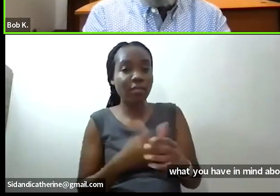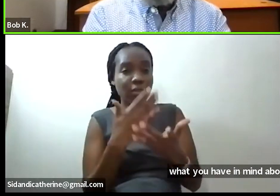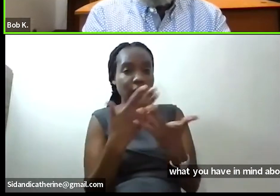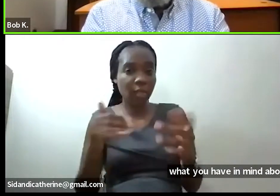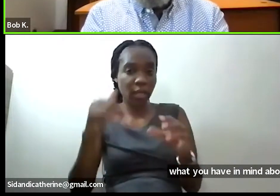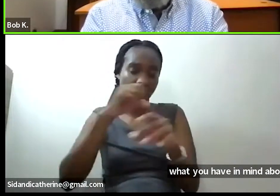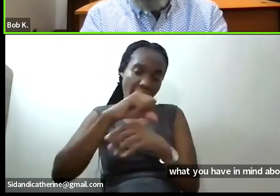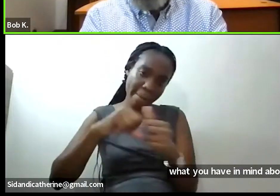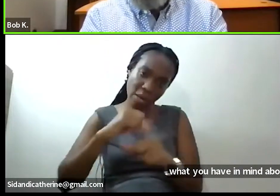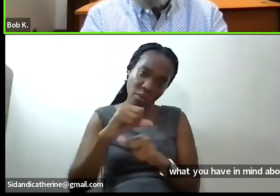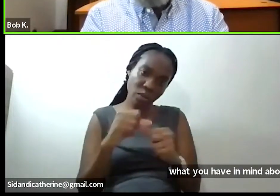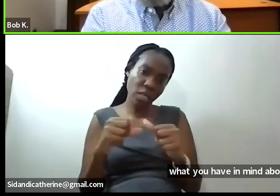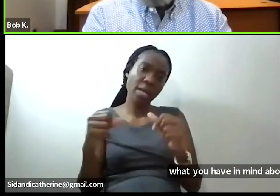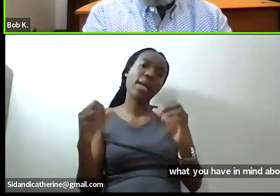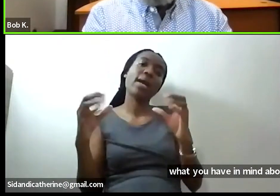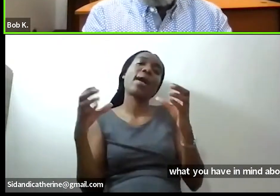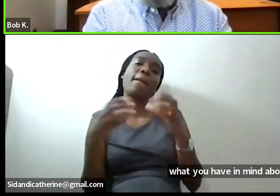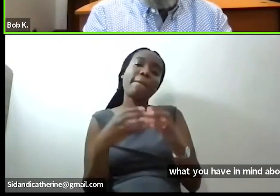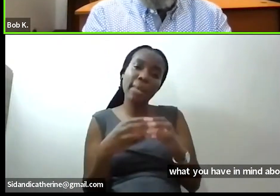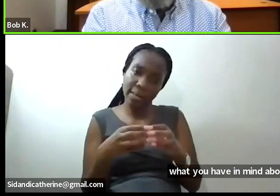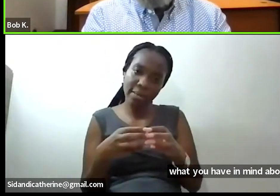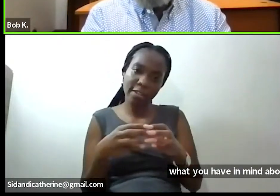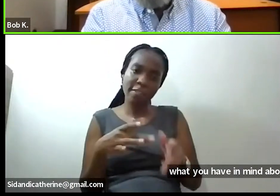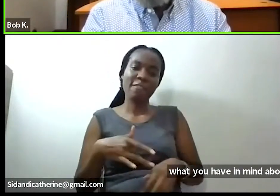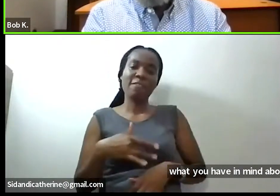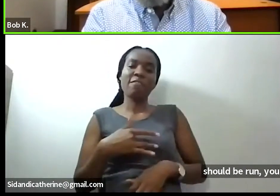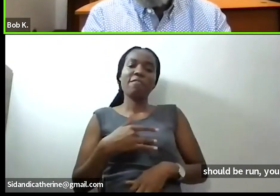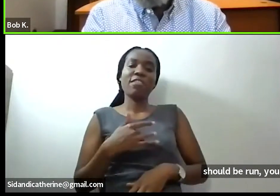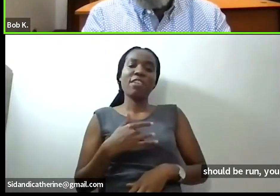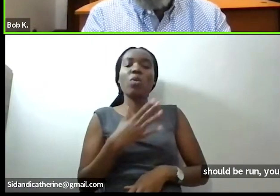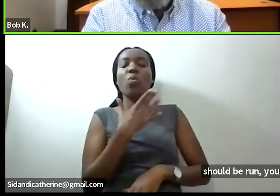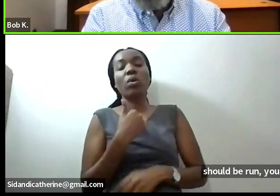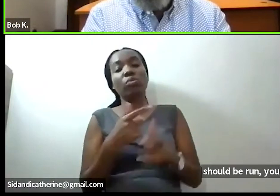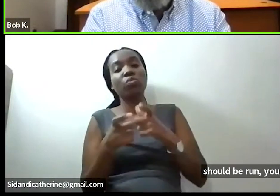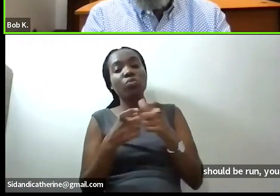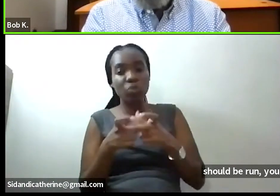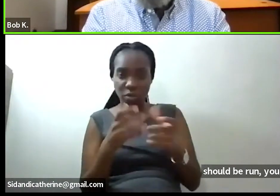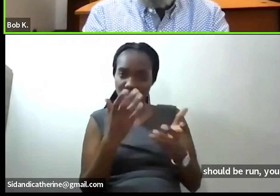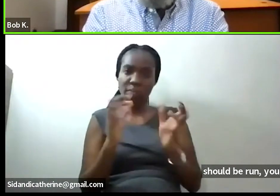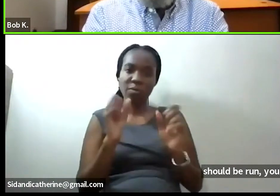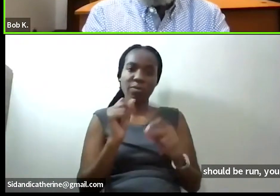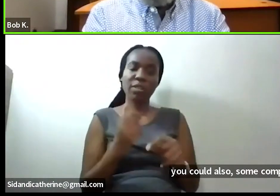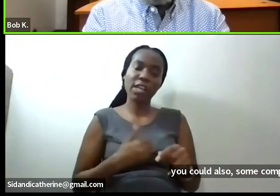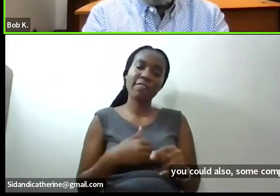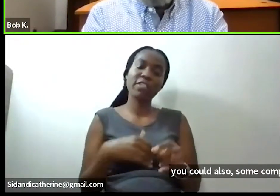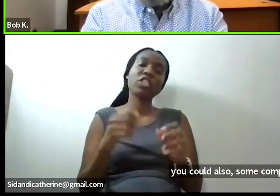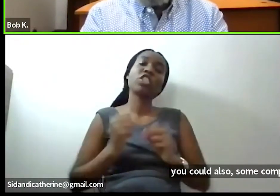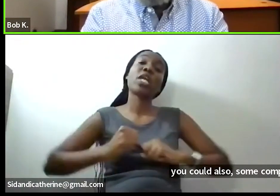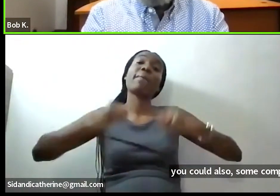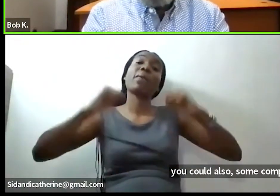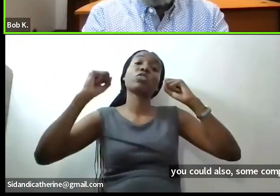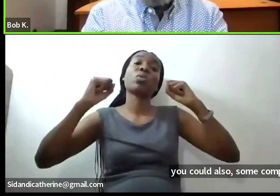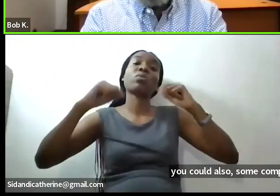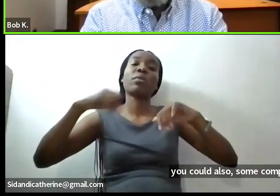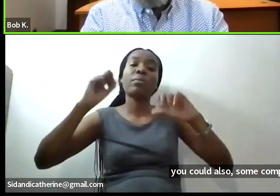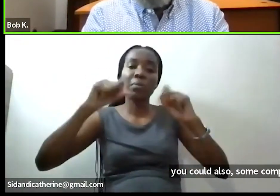vote in the directors. You could also, some companies, you could also vote in the chairman, although many other companies, the directors